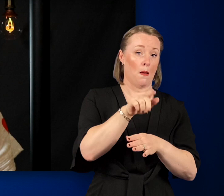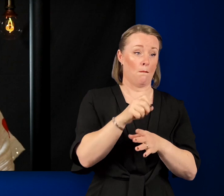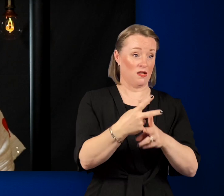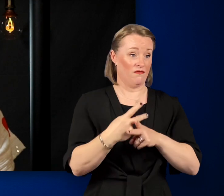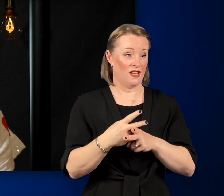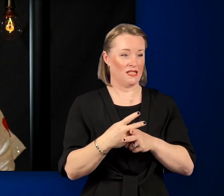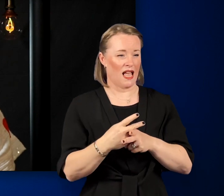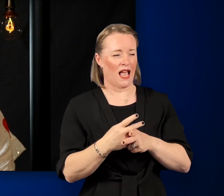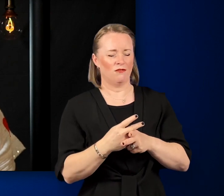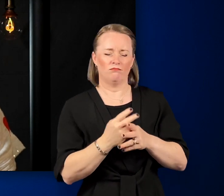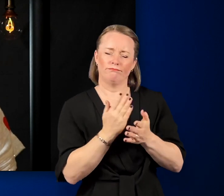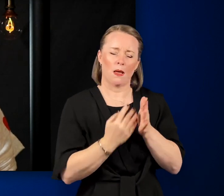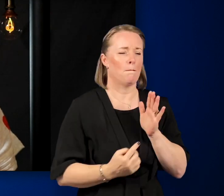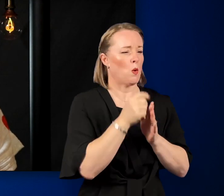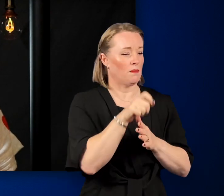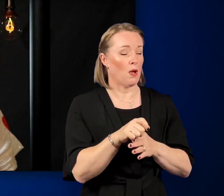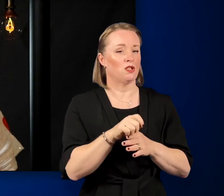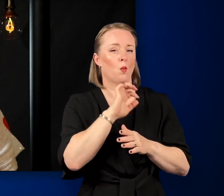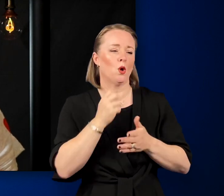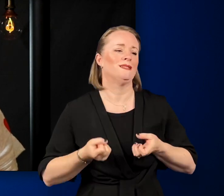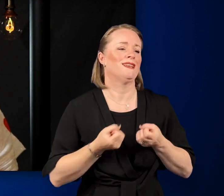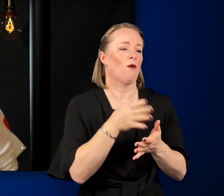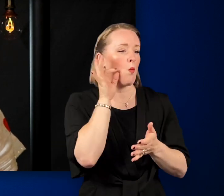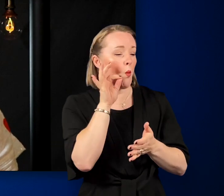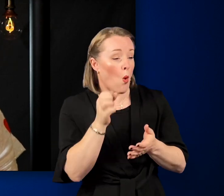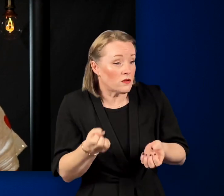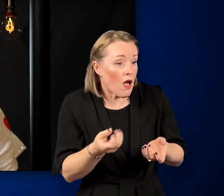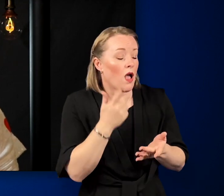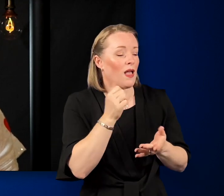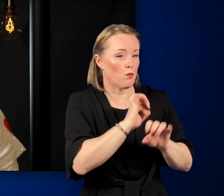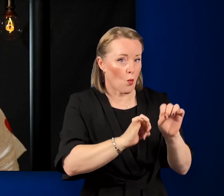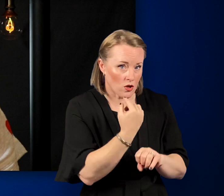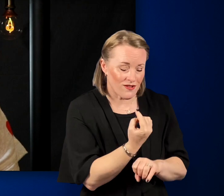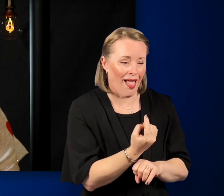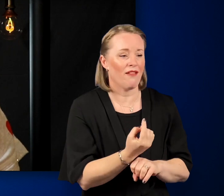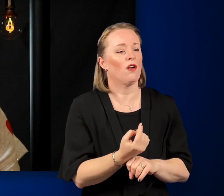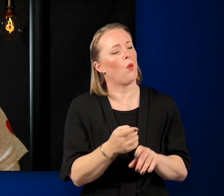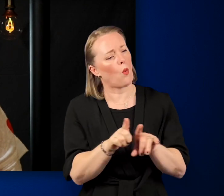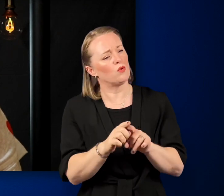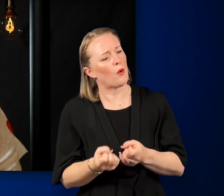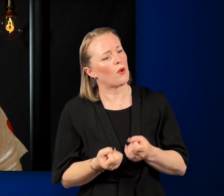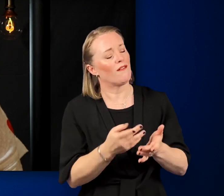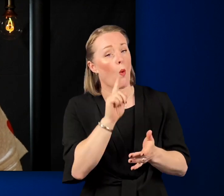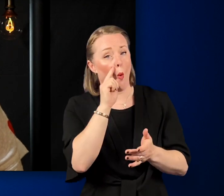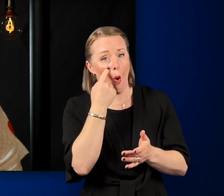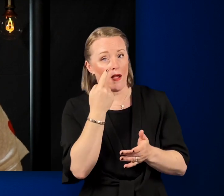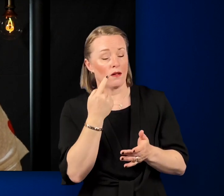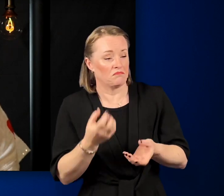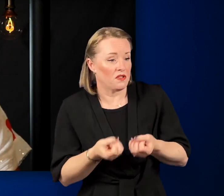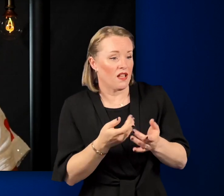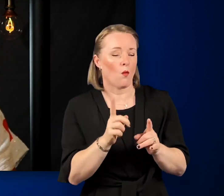to wash off the dust of the road, and you would also be offered oil or oil-based lotions to refresh your skin and your